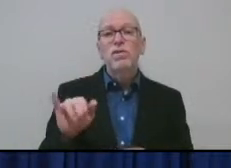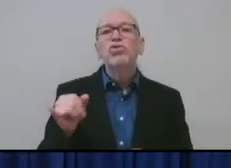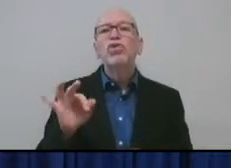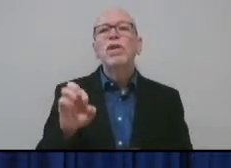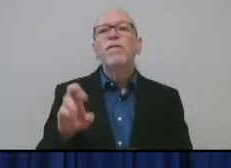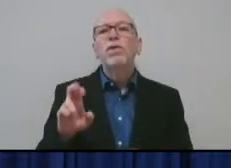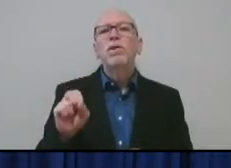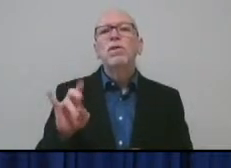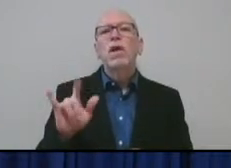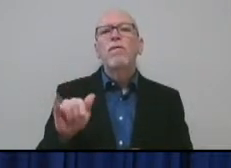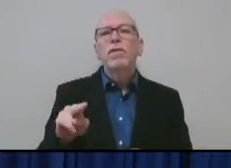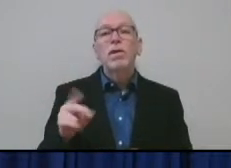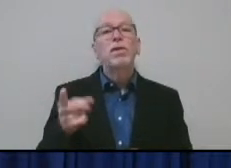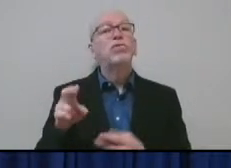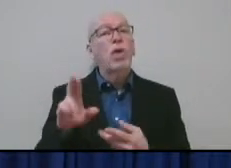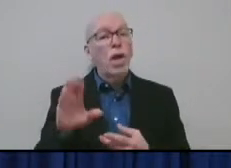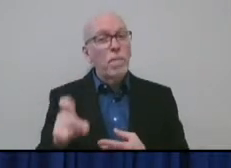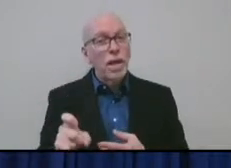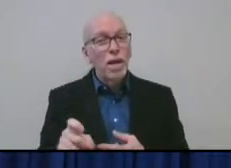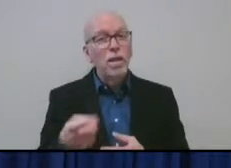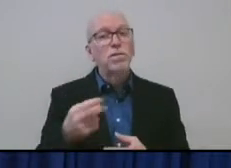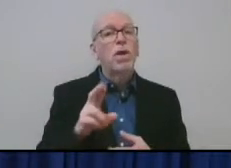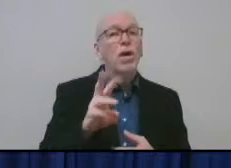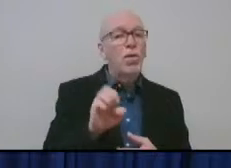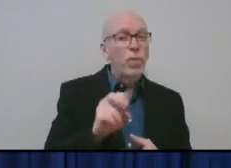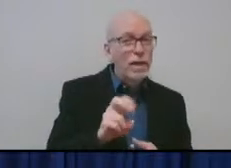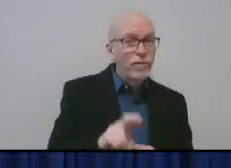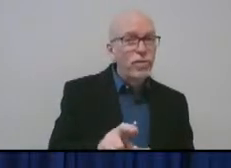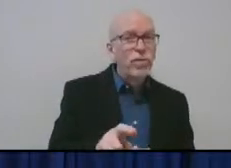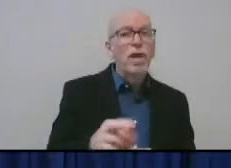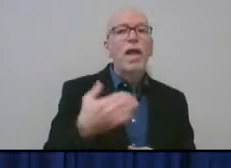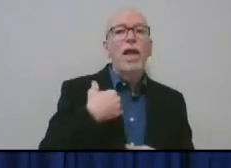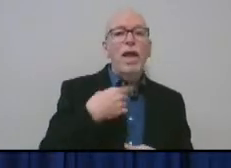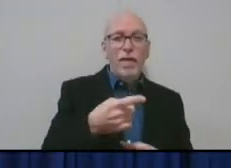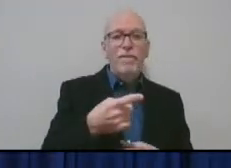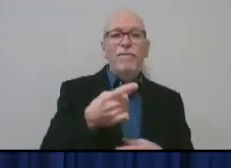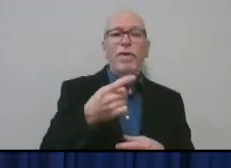Dr. Box and Dr. Weaver having these single ports of entry, be it